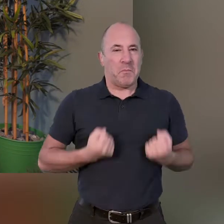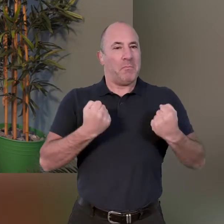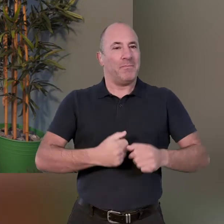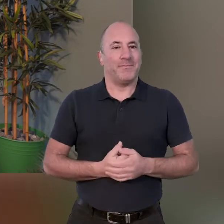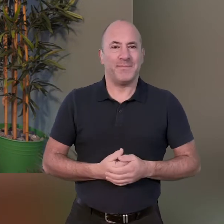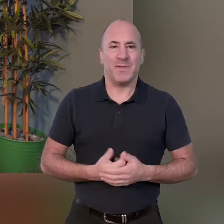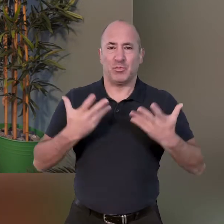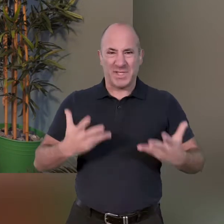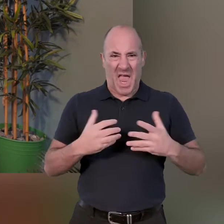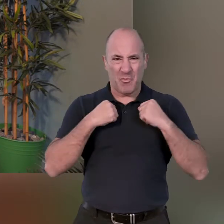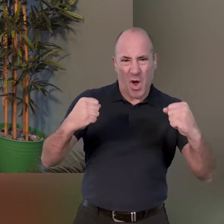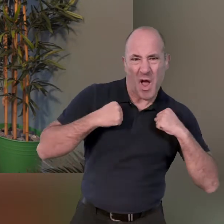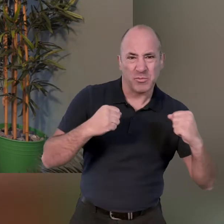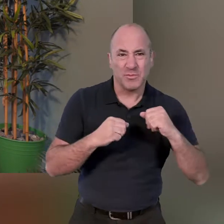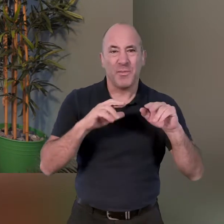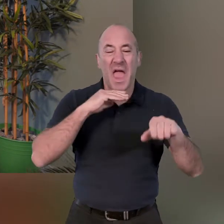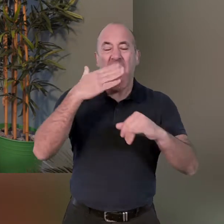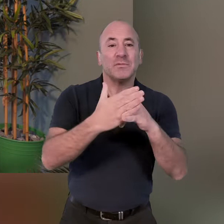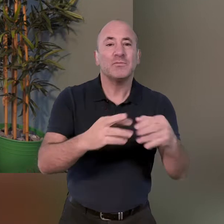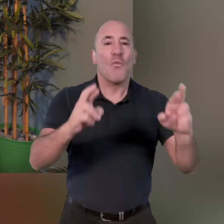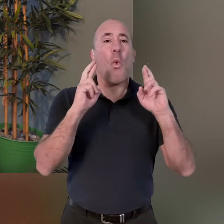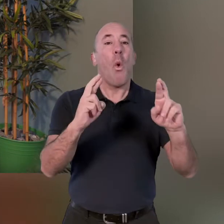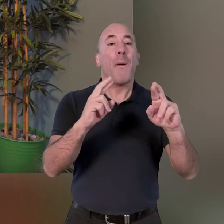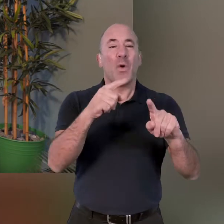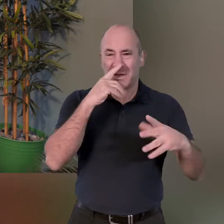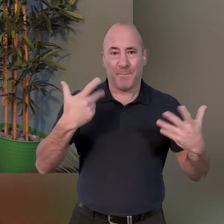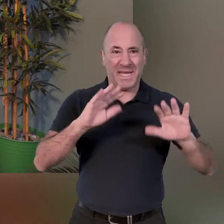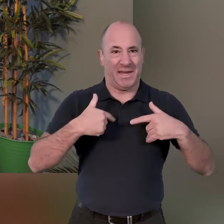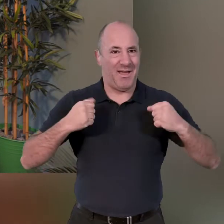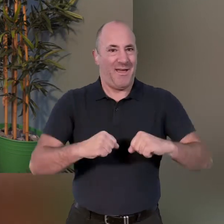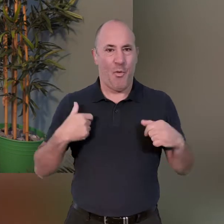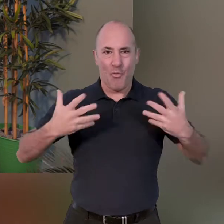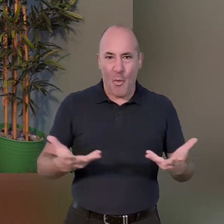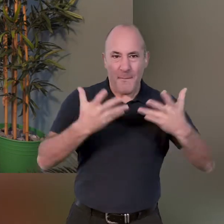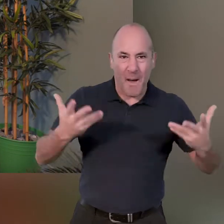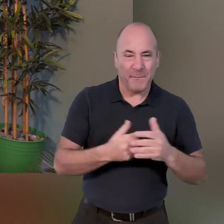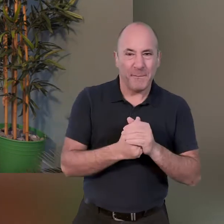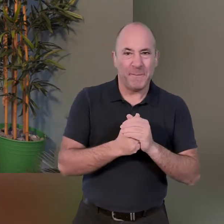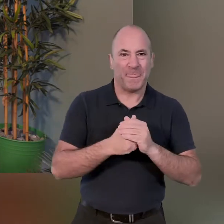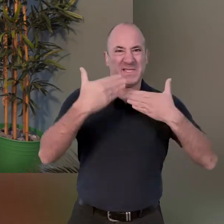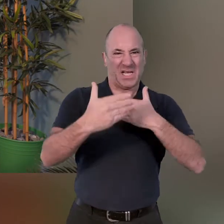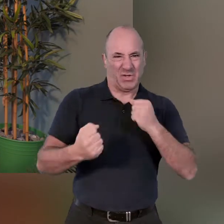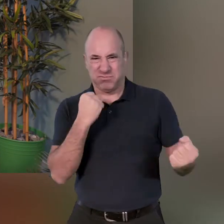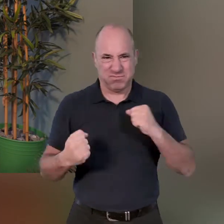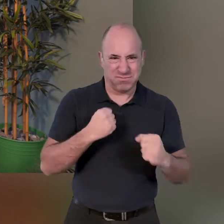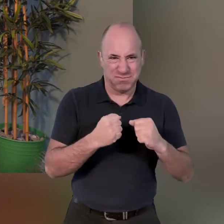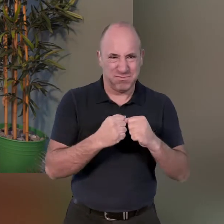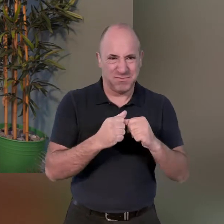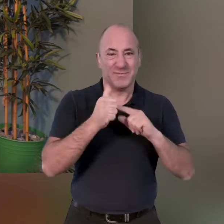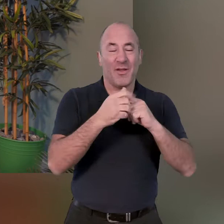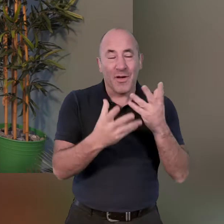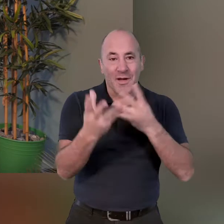at home. Now, with today's workout, hopefully by the end of today's session, you will be able to do a